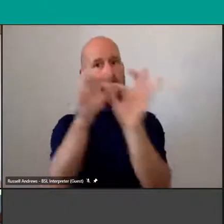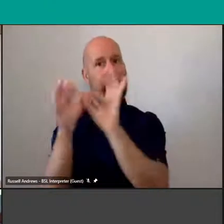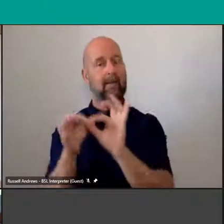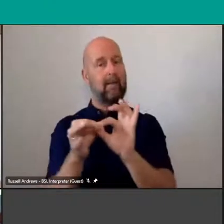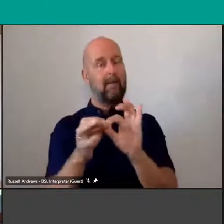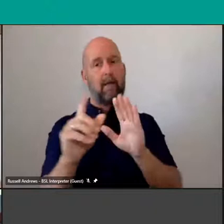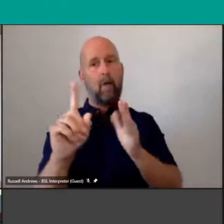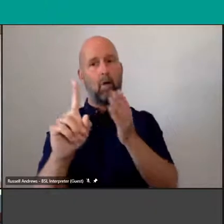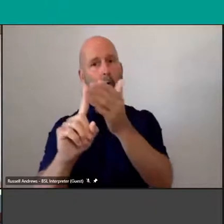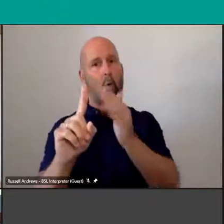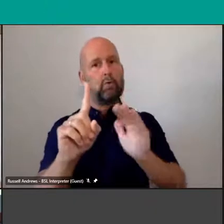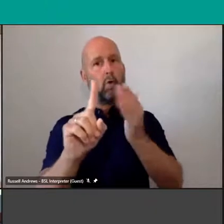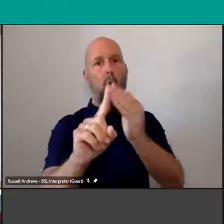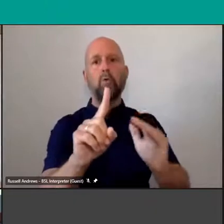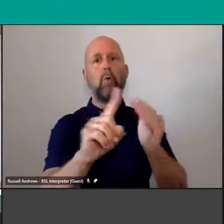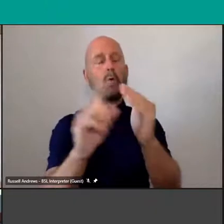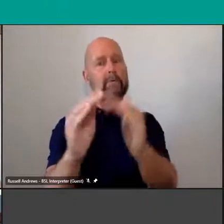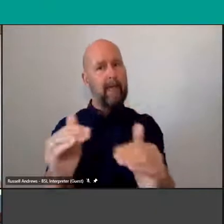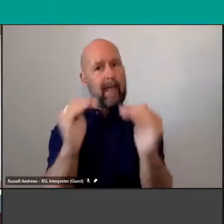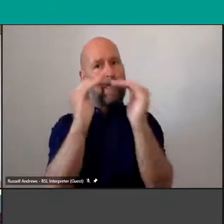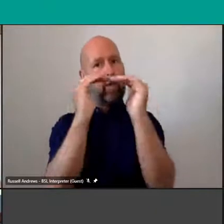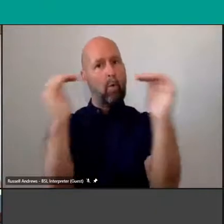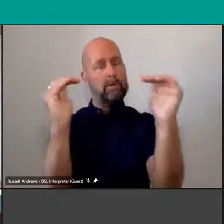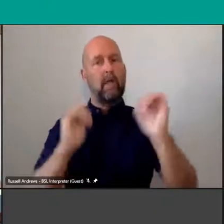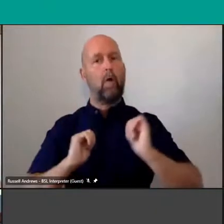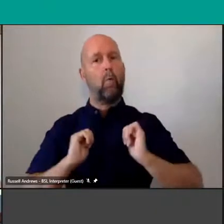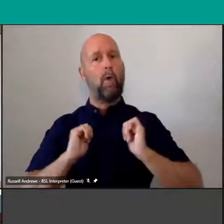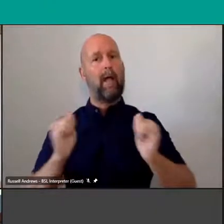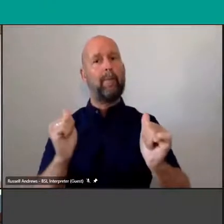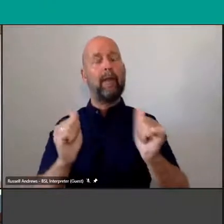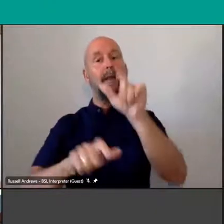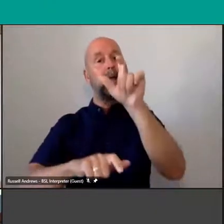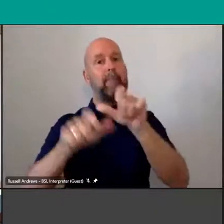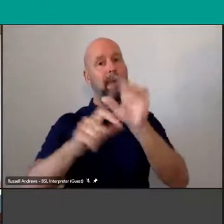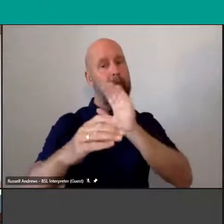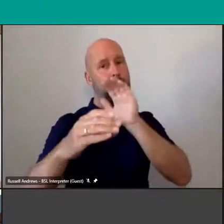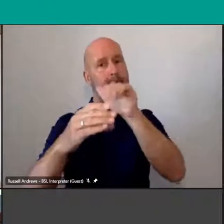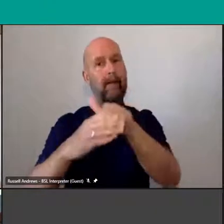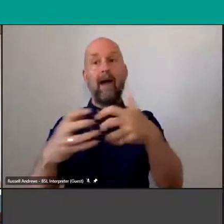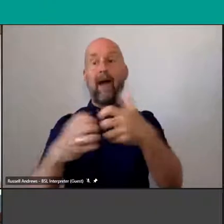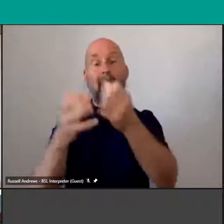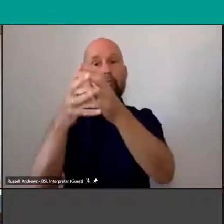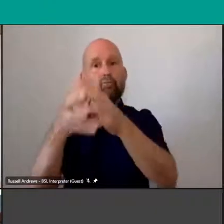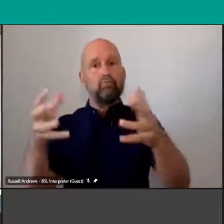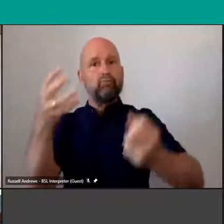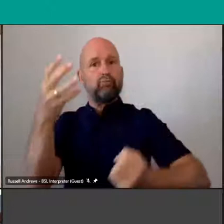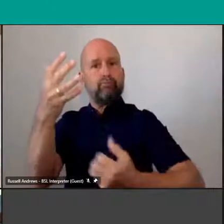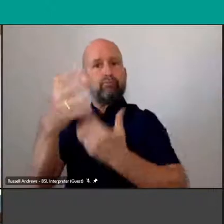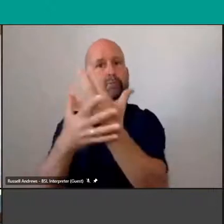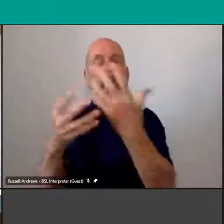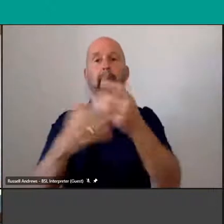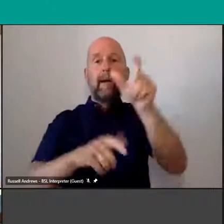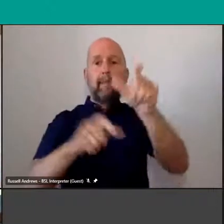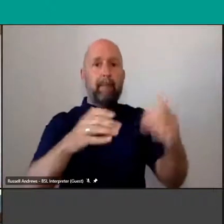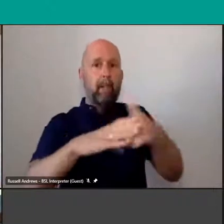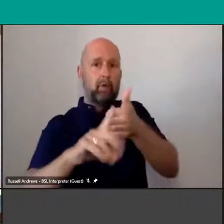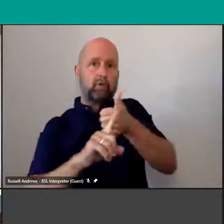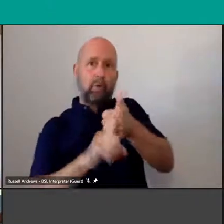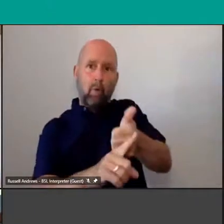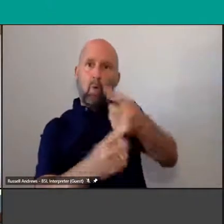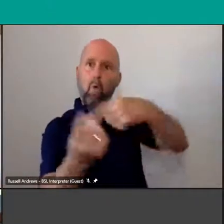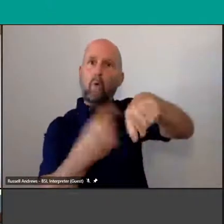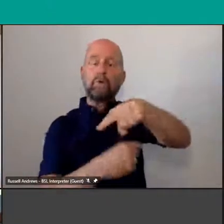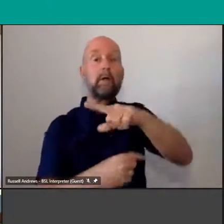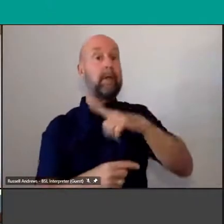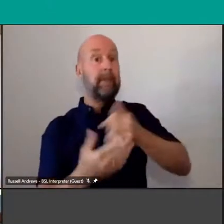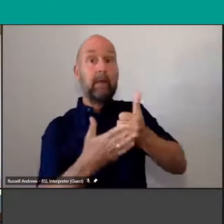goals of equality and well-being, and where people are at the heart of economic development and regeneration, where people are supported when they need